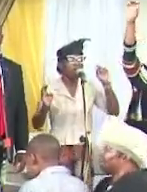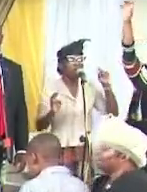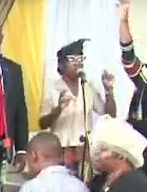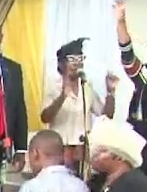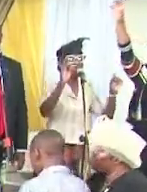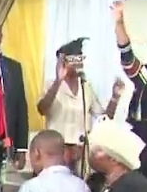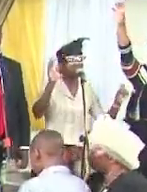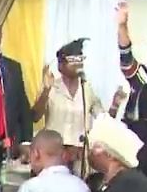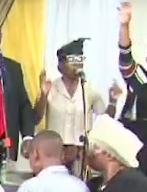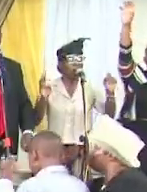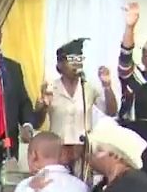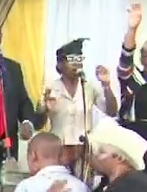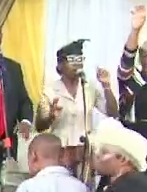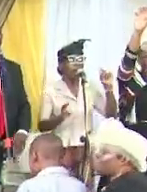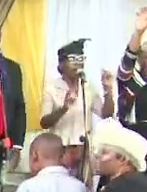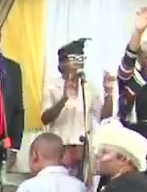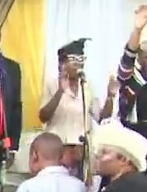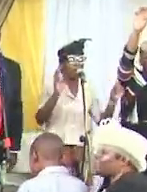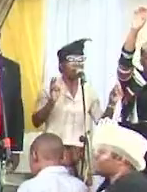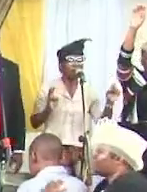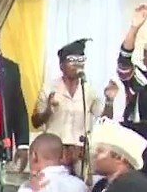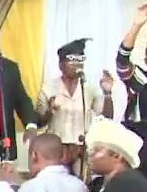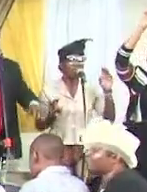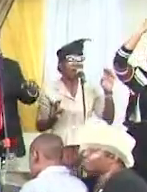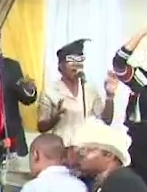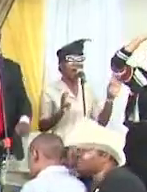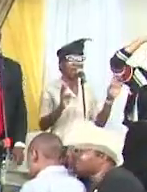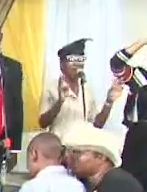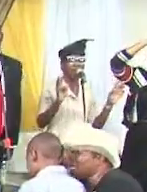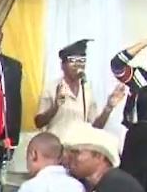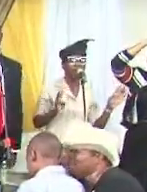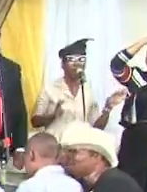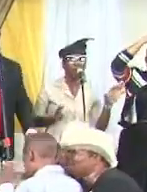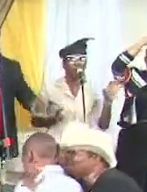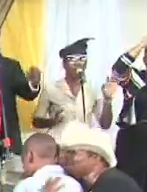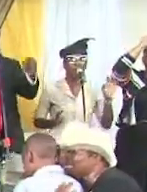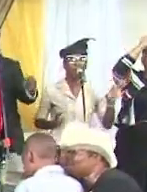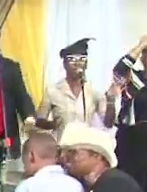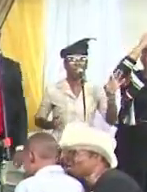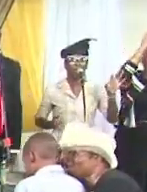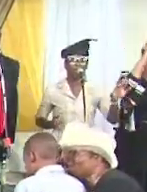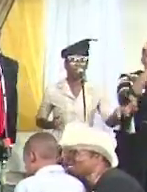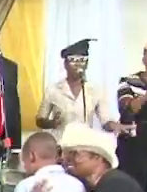everything. Yes. The joy and the peace I never know.